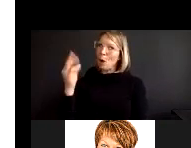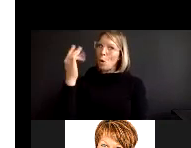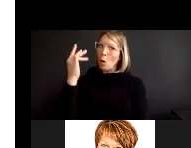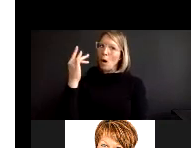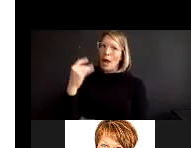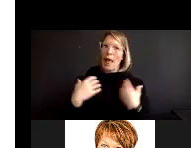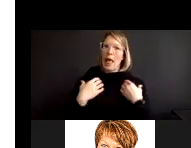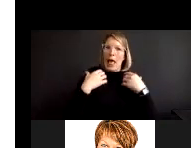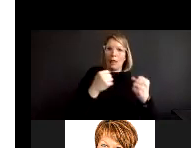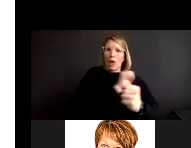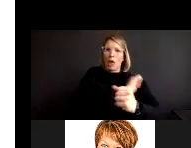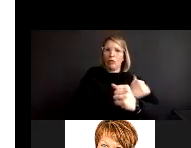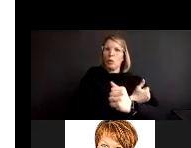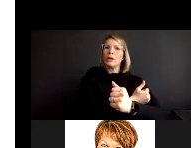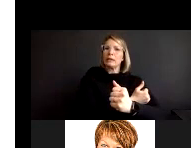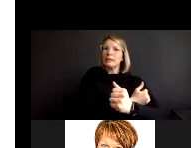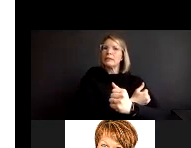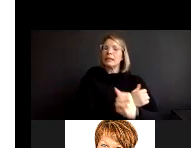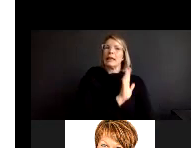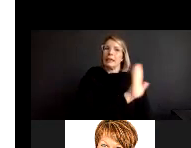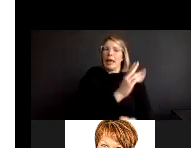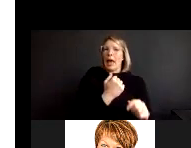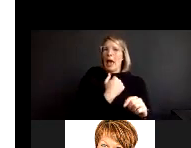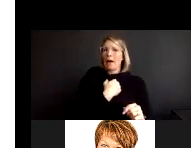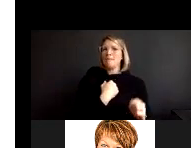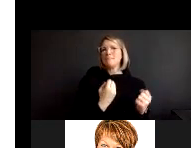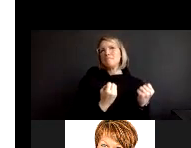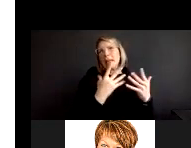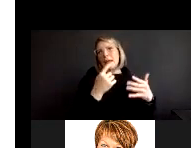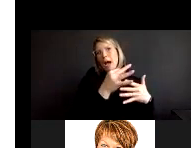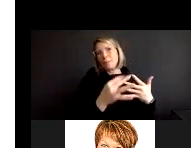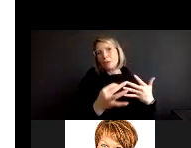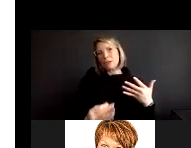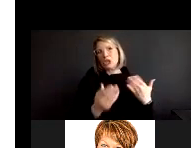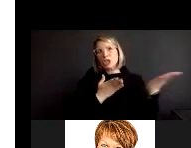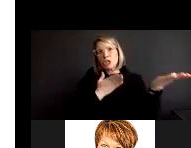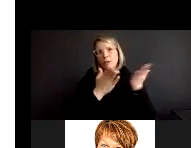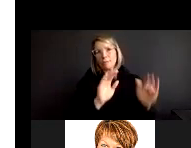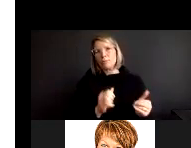support adults who need that support. So I will pass it back to Steve.